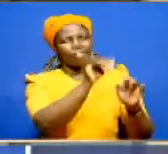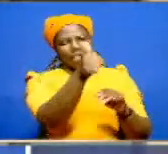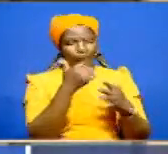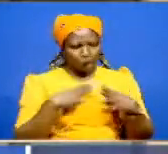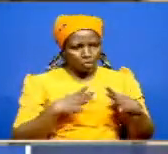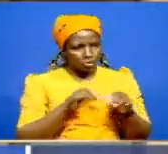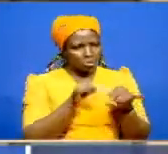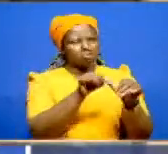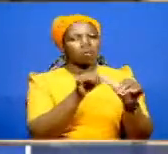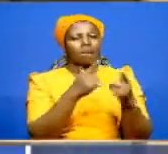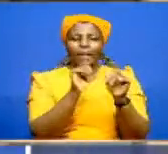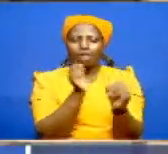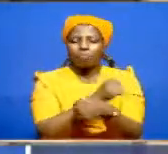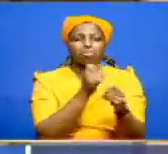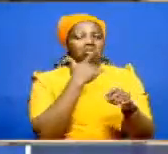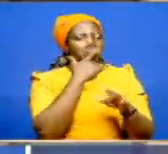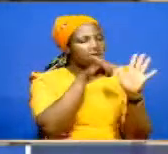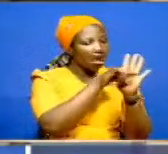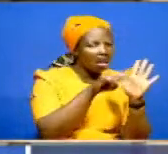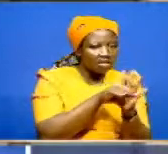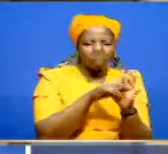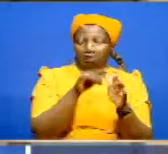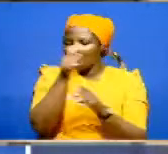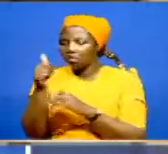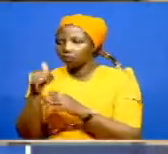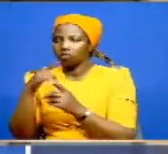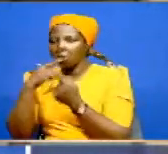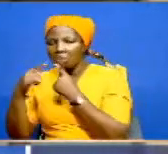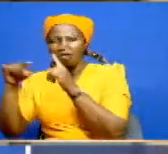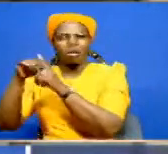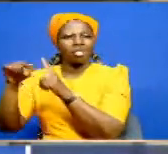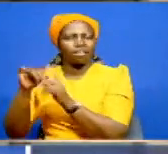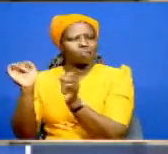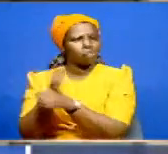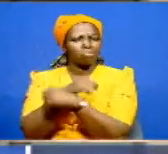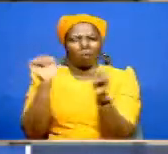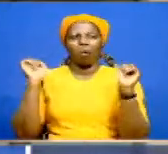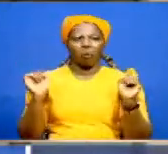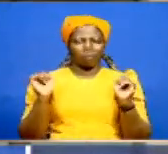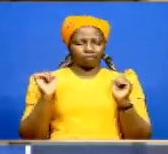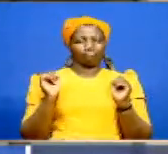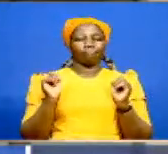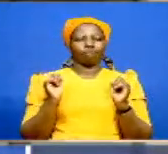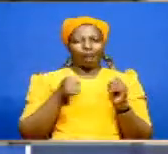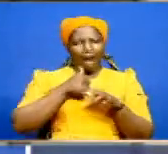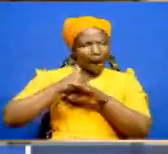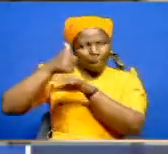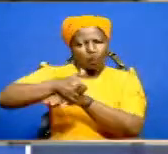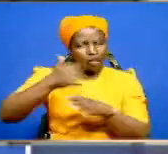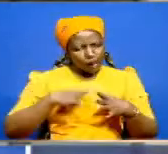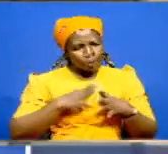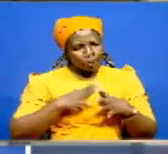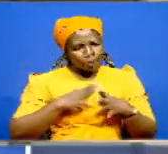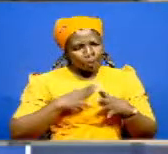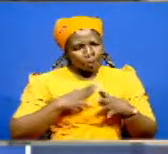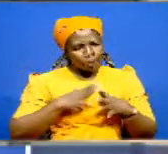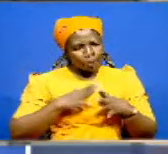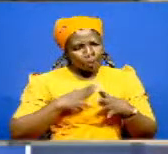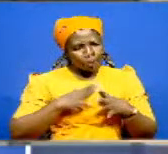Lakini uwezi kuja na mdomo moja unasema hii, mdomo mwingine unasema matusi ya wale ambao mko ndani yao.